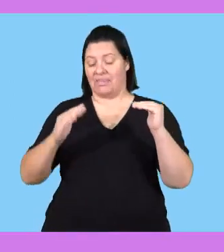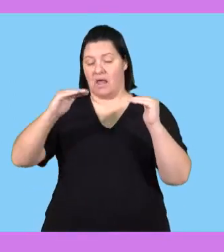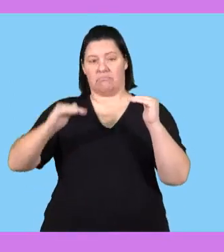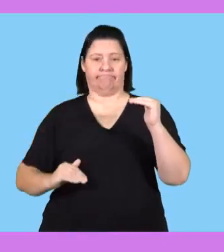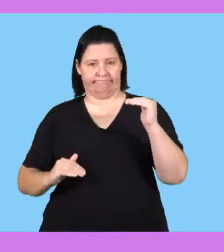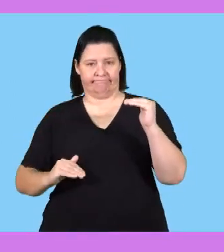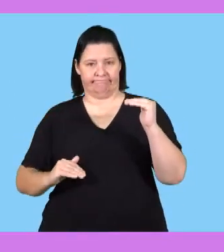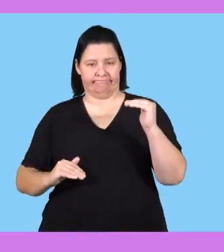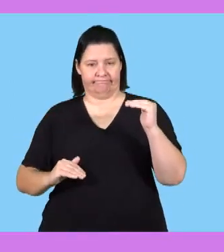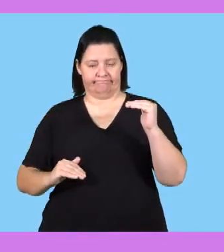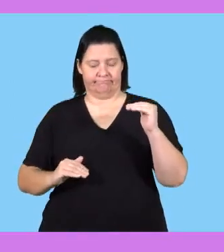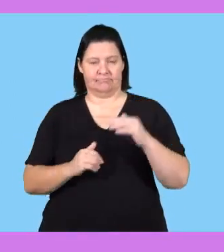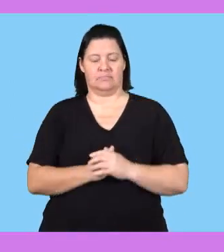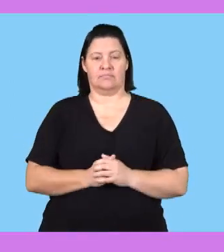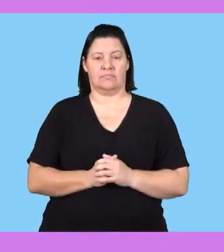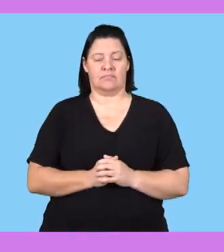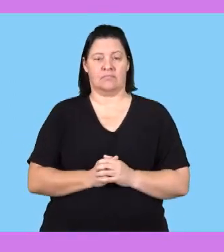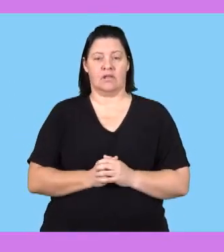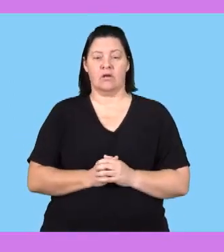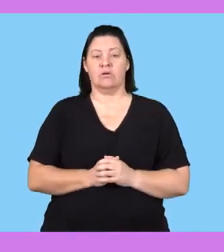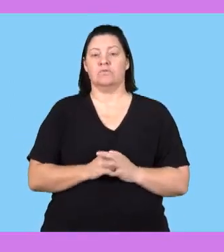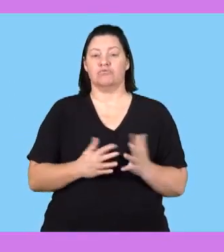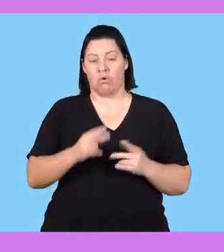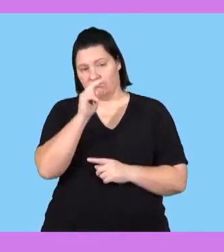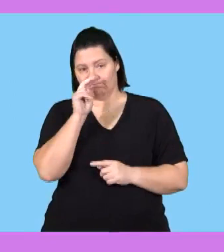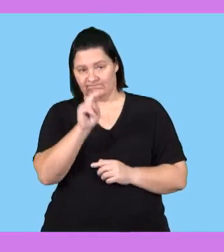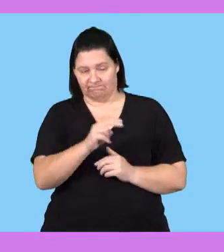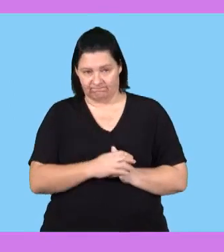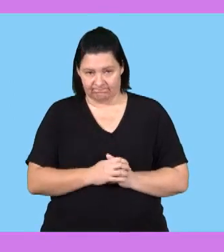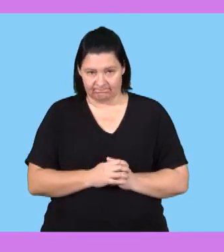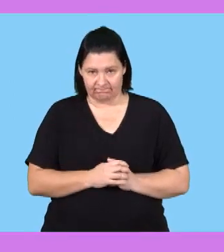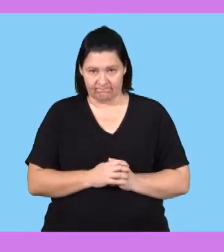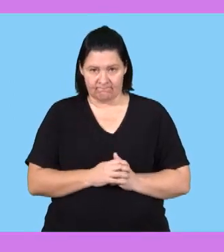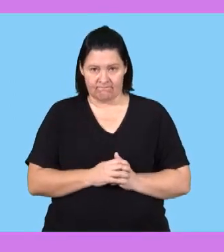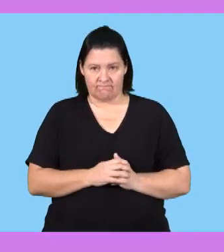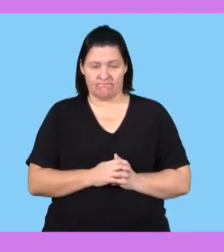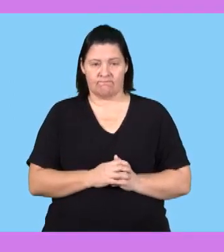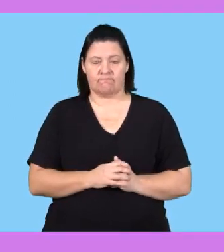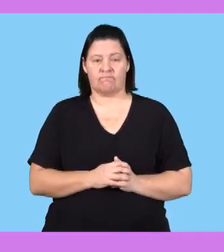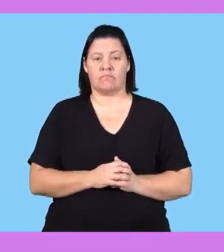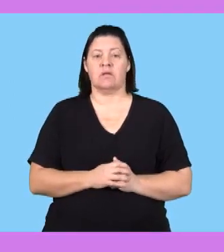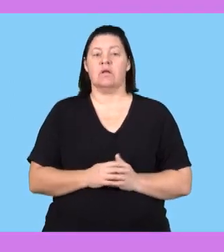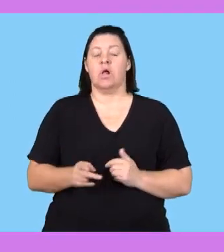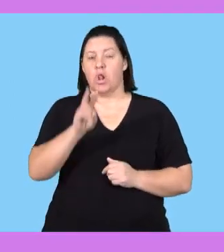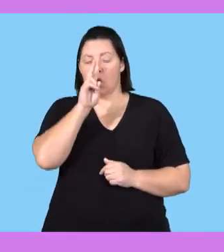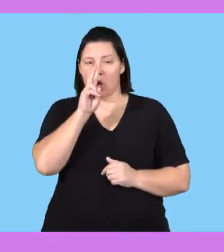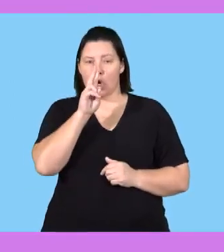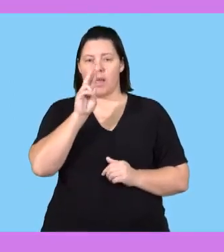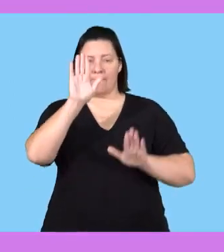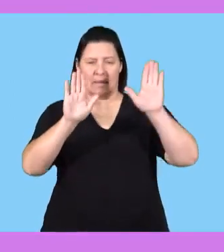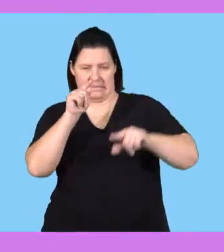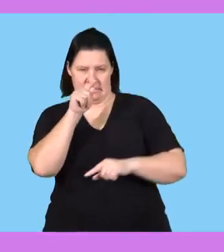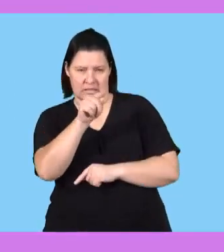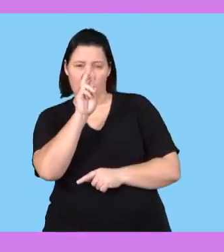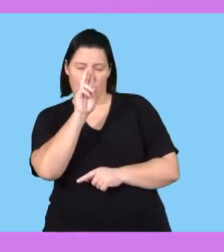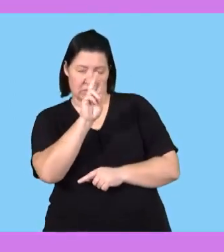variable increases, the other one decreases. So let us have a look. Let's look at this pattern. So looking